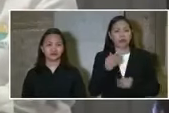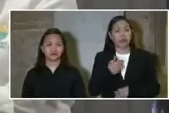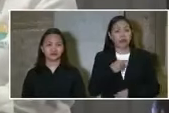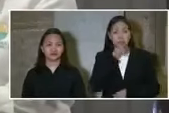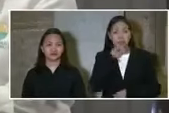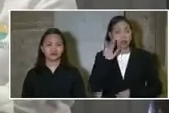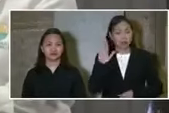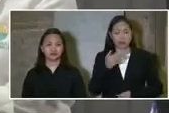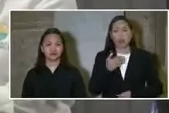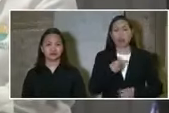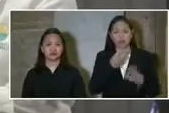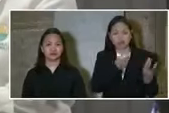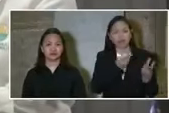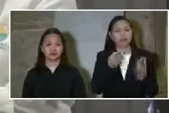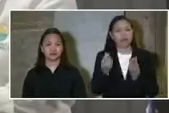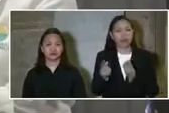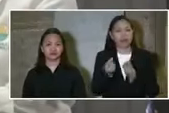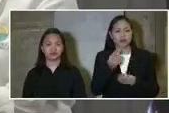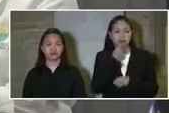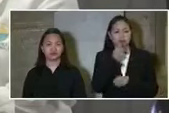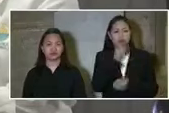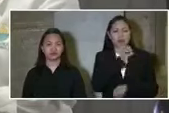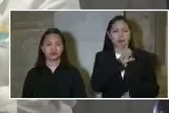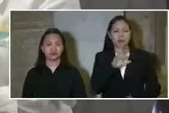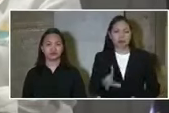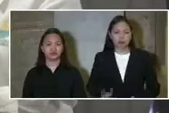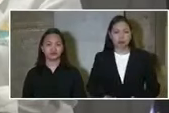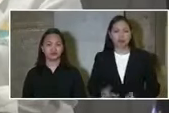will do it, says the Lord.